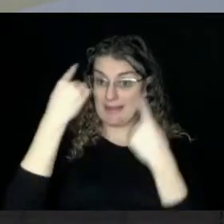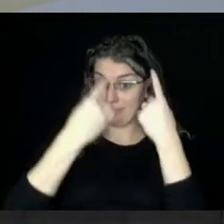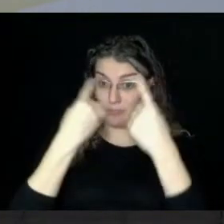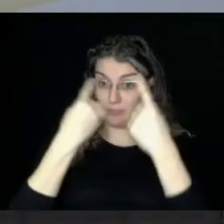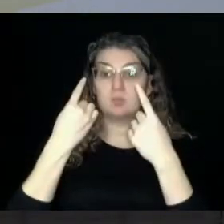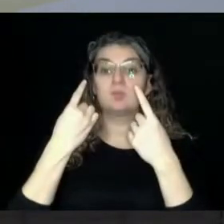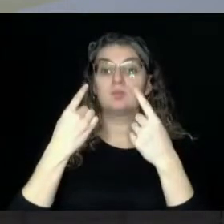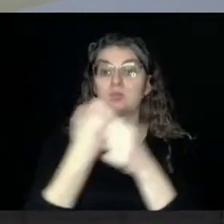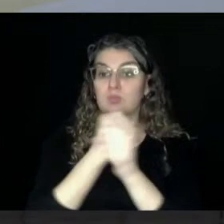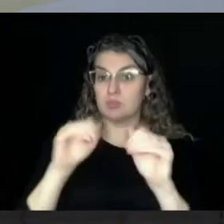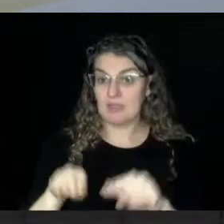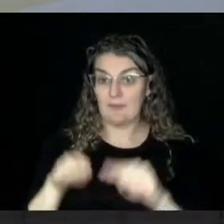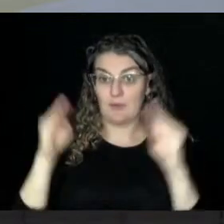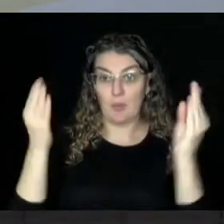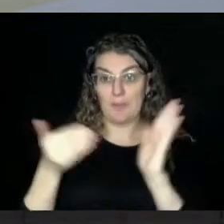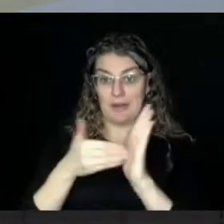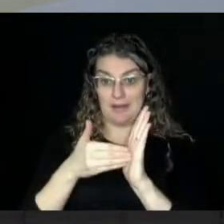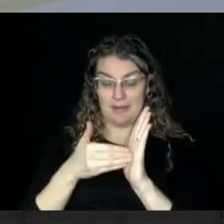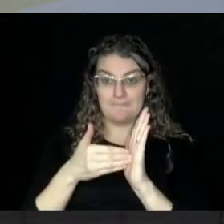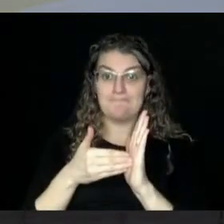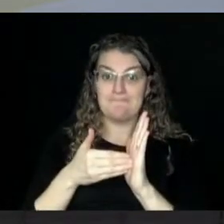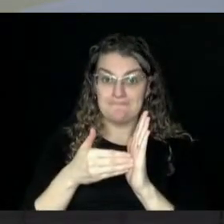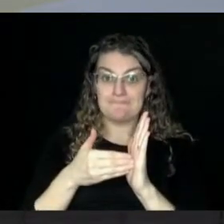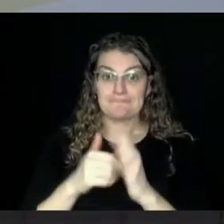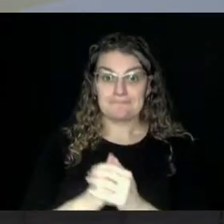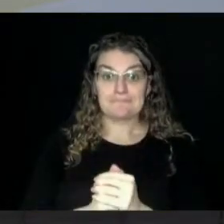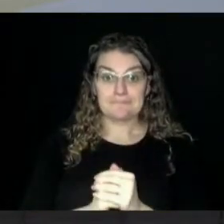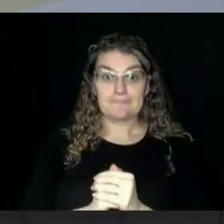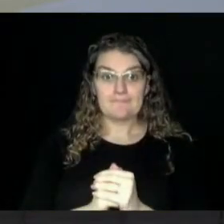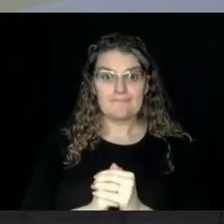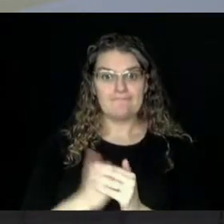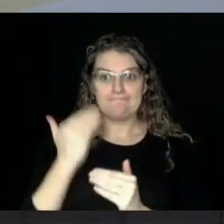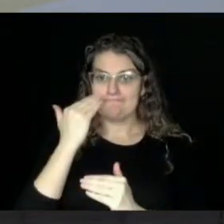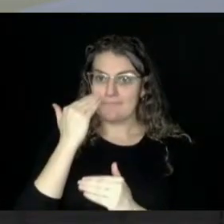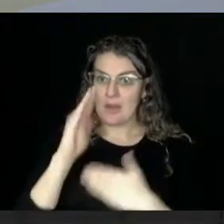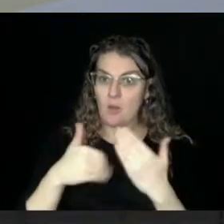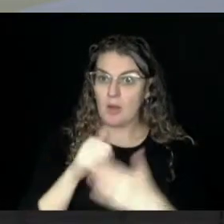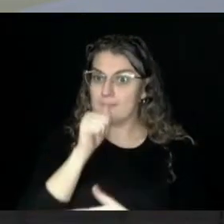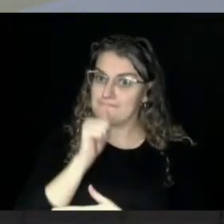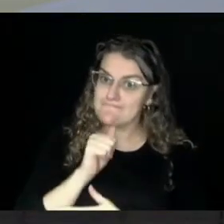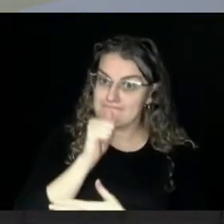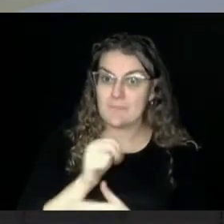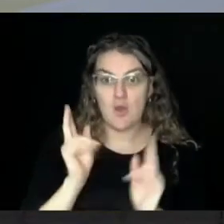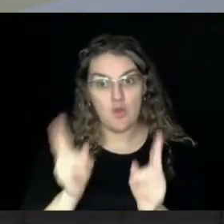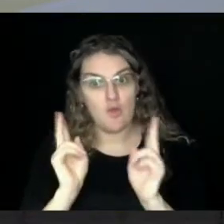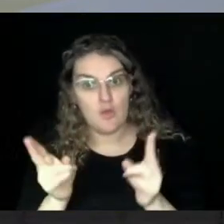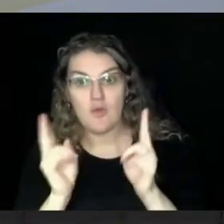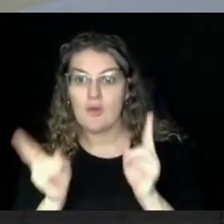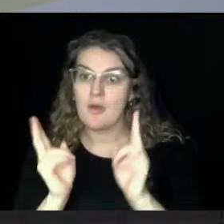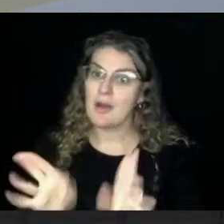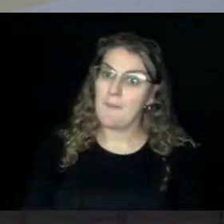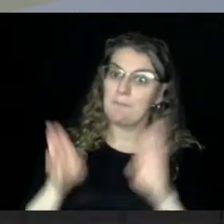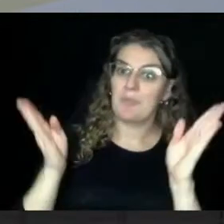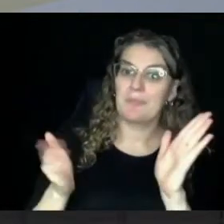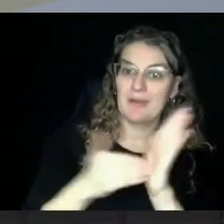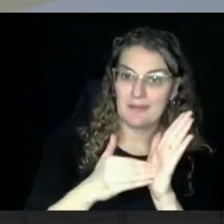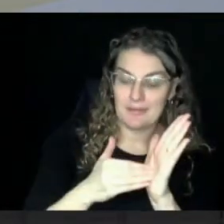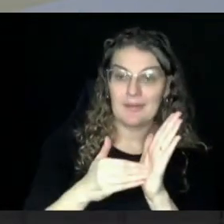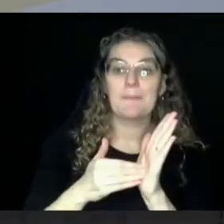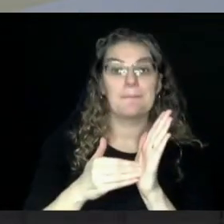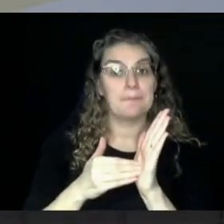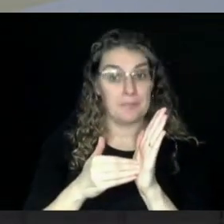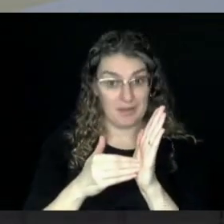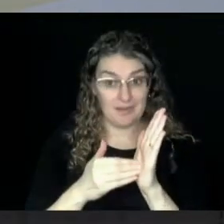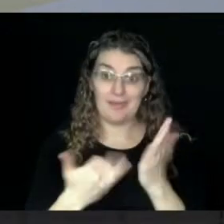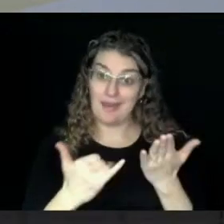all are, that we would like to open up to having a maritime bubble. That is a discussion that we're